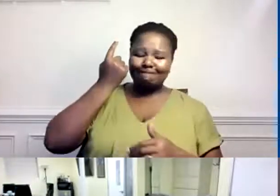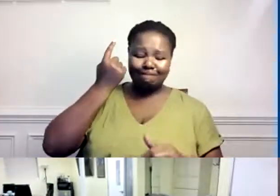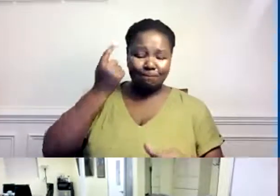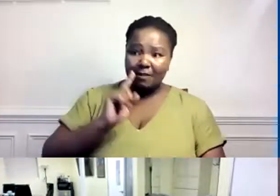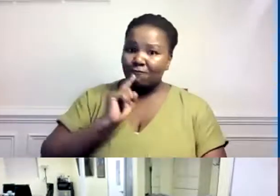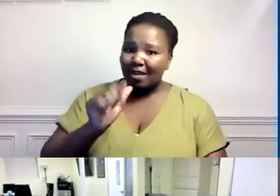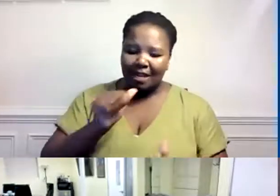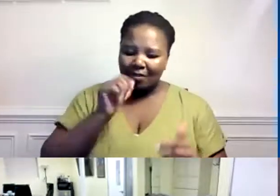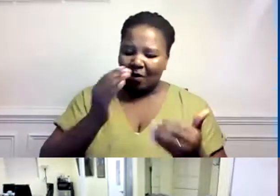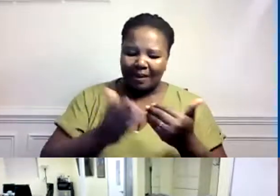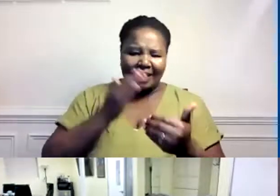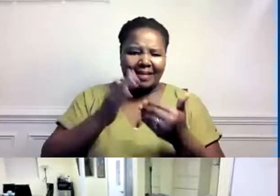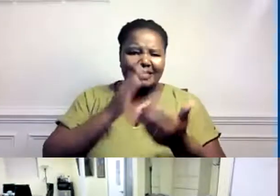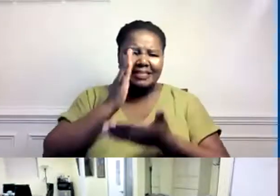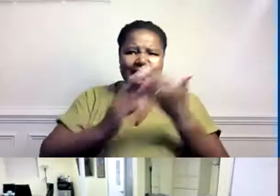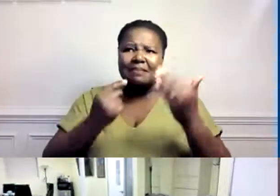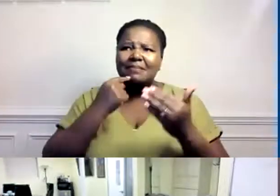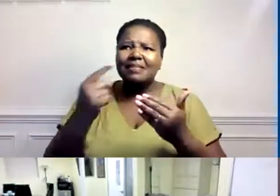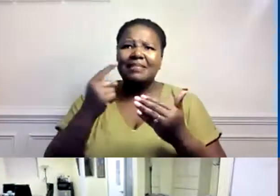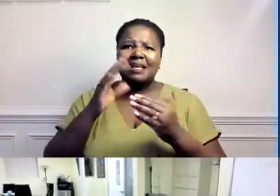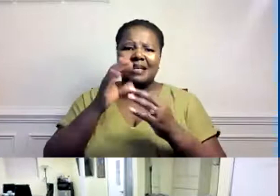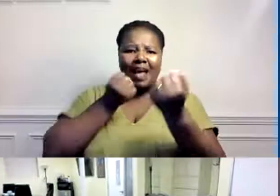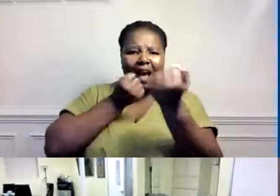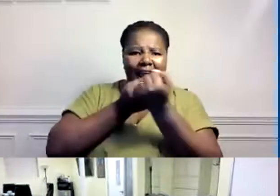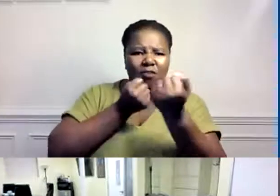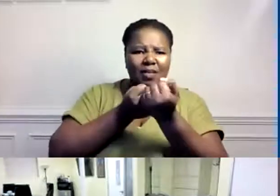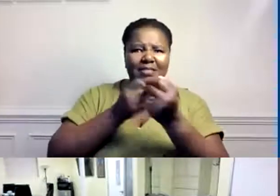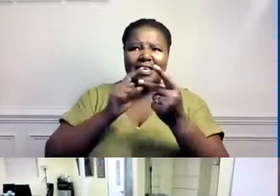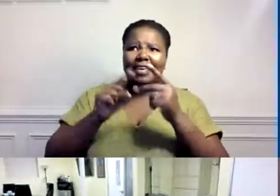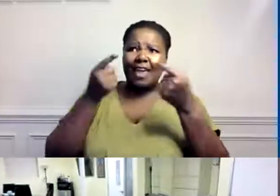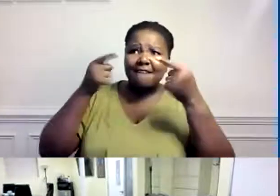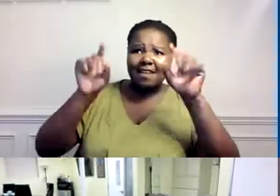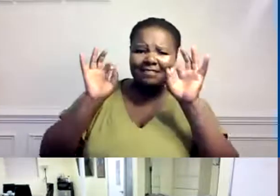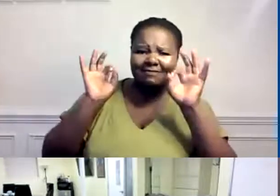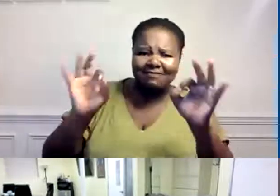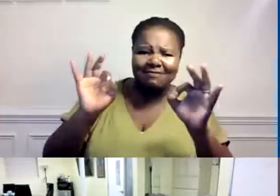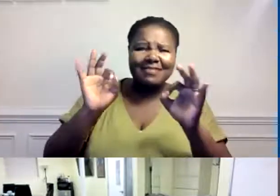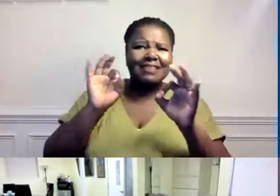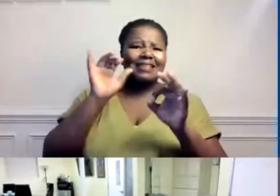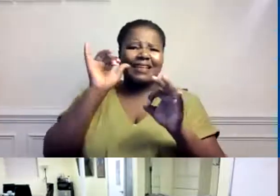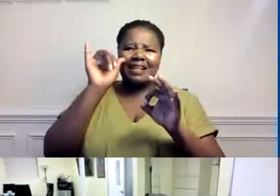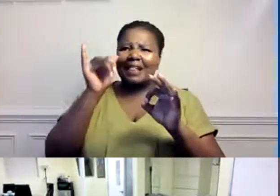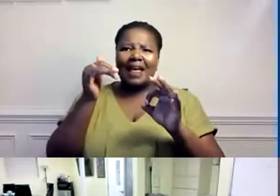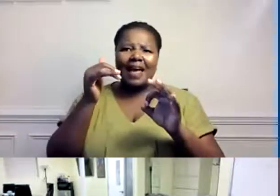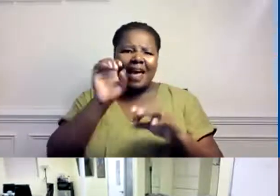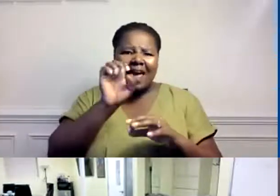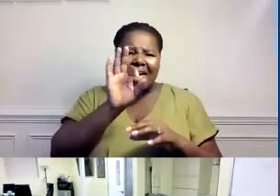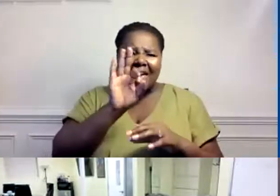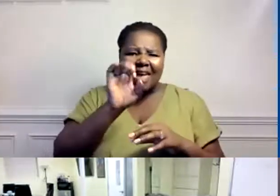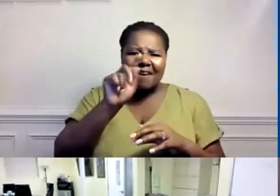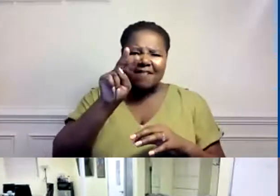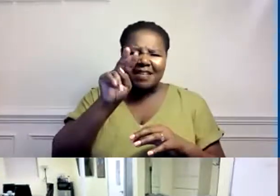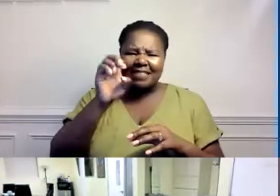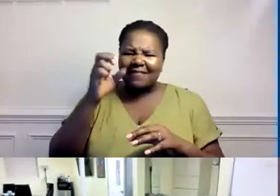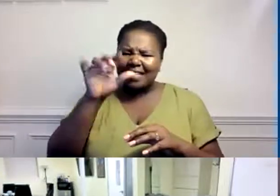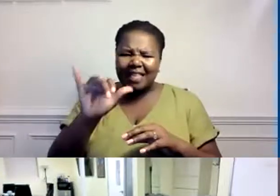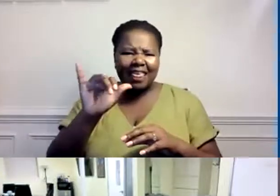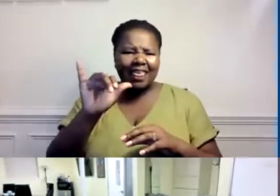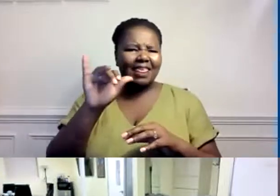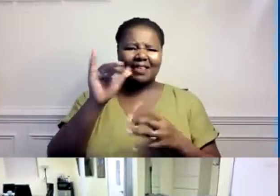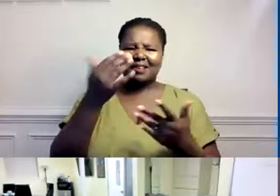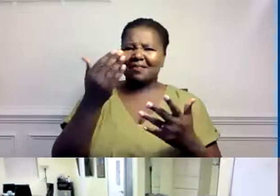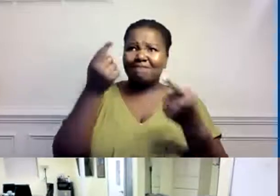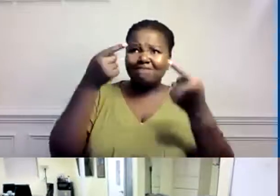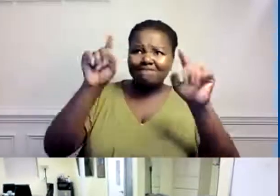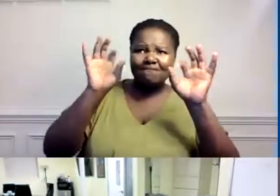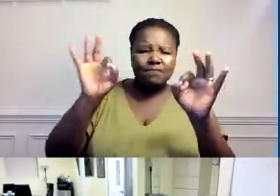get tossed out like efficacy versus effectiveness, and what do those really mean? And so I think that's the challenge for our communities, making